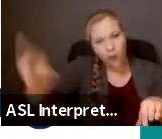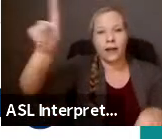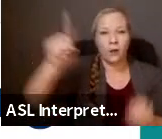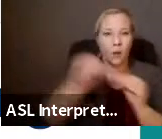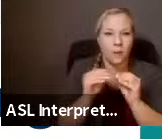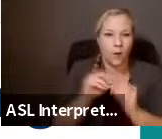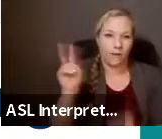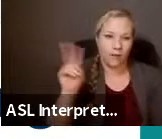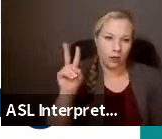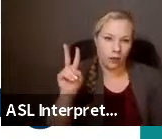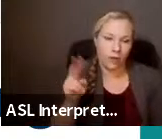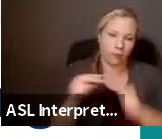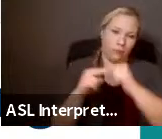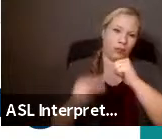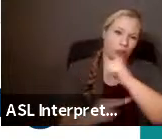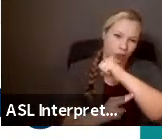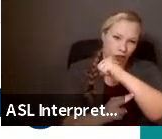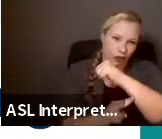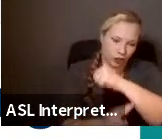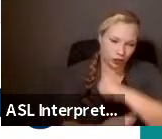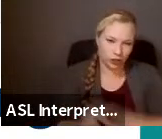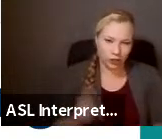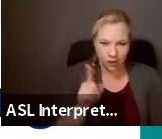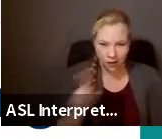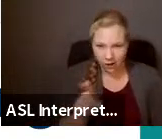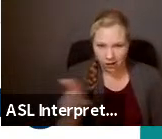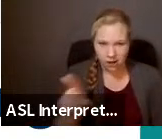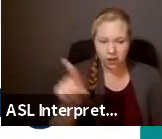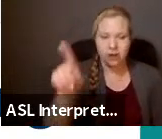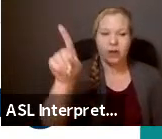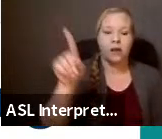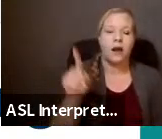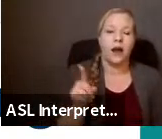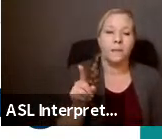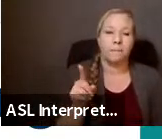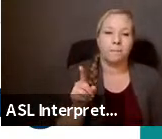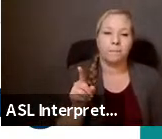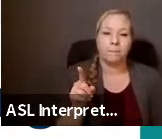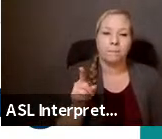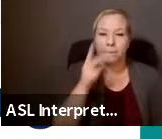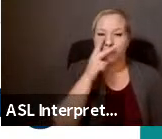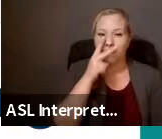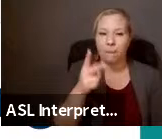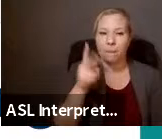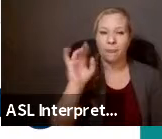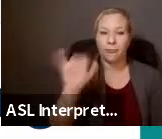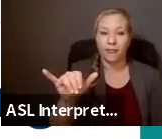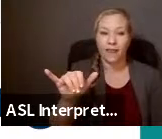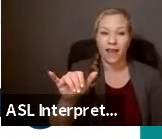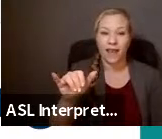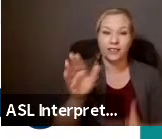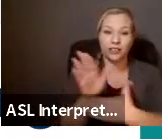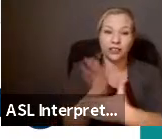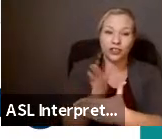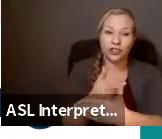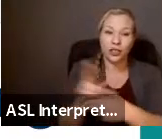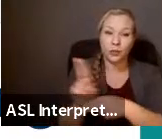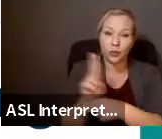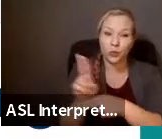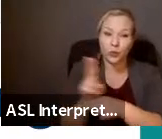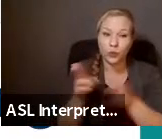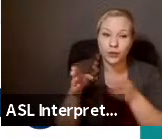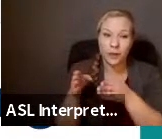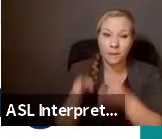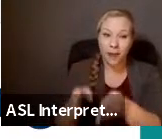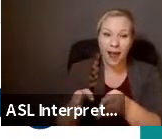to the bridge. And there you can see what's happening is that shared use path is kind of